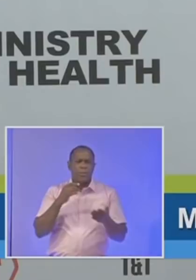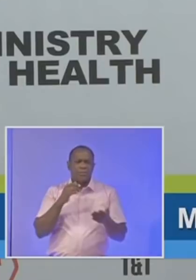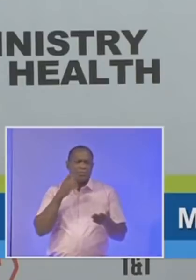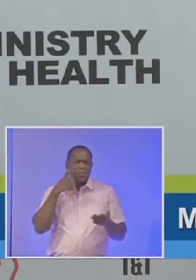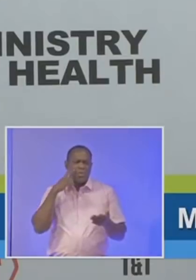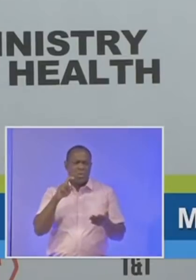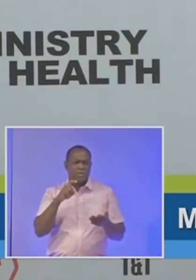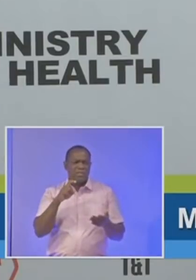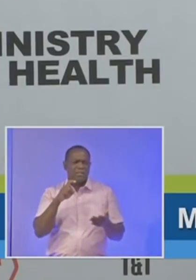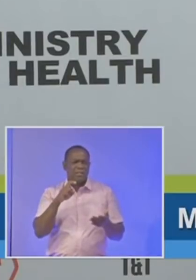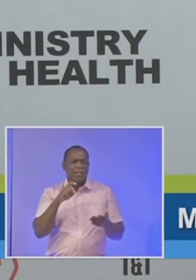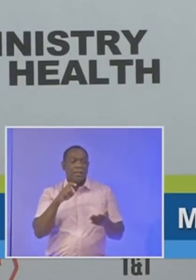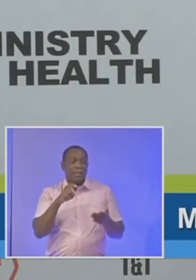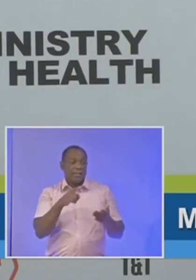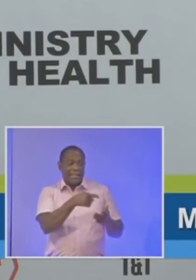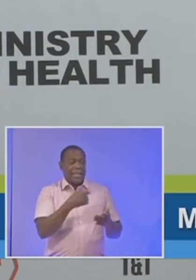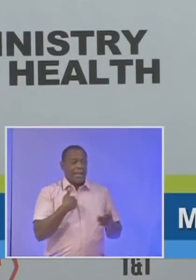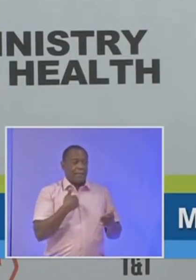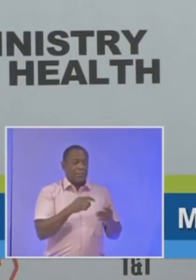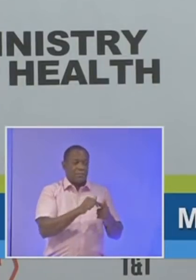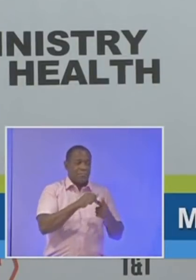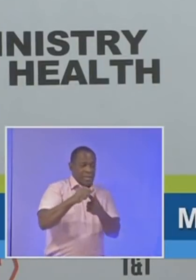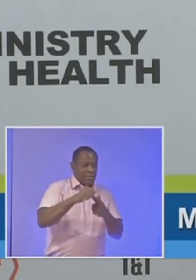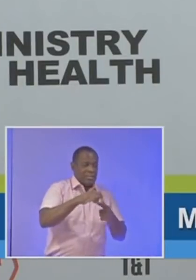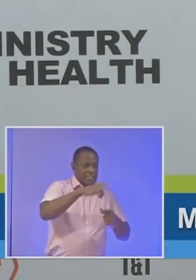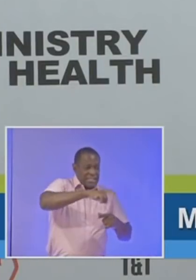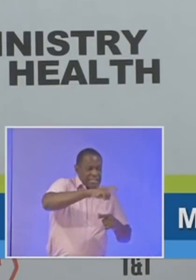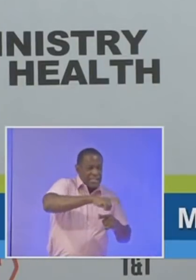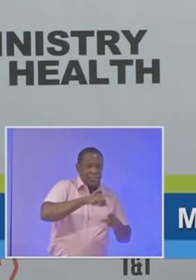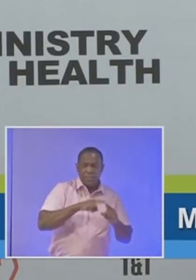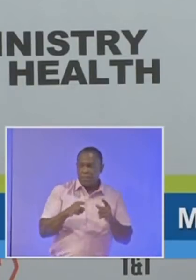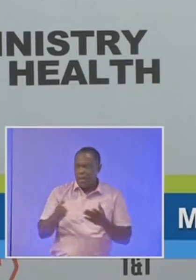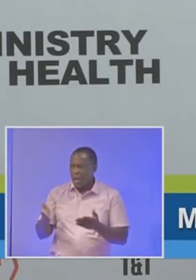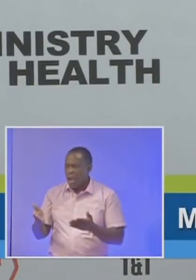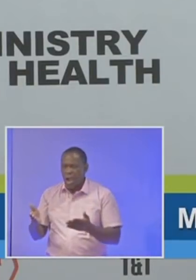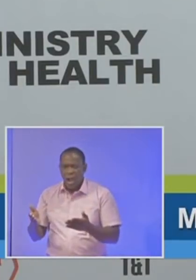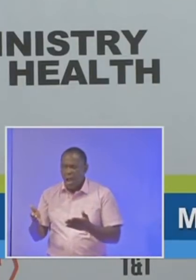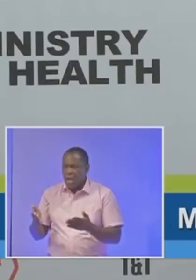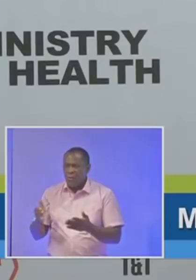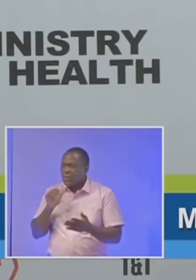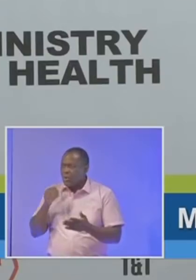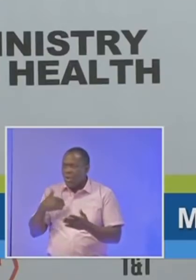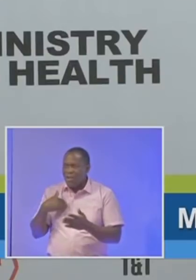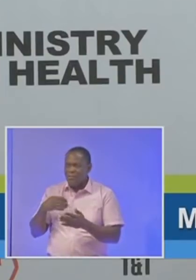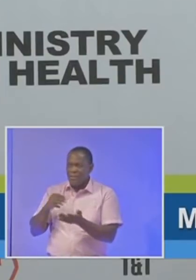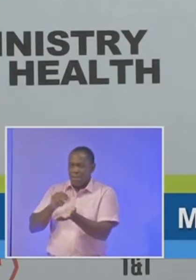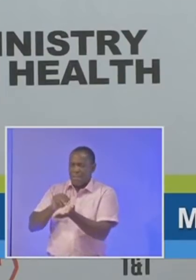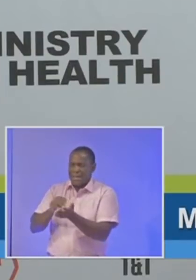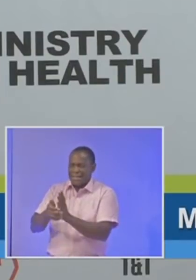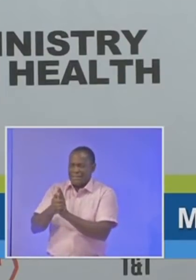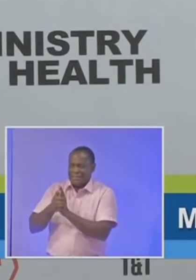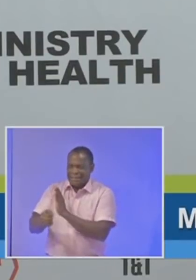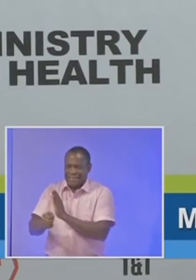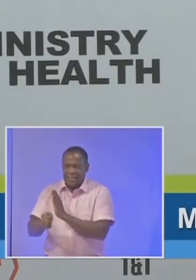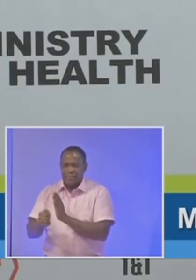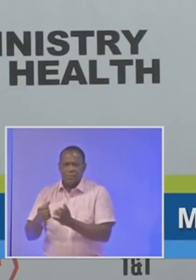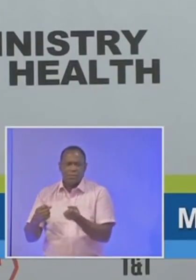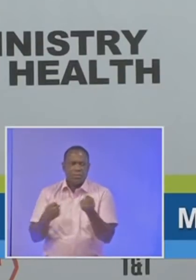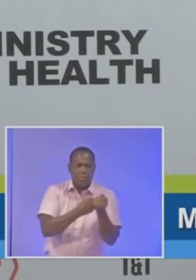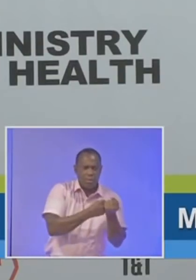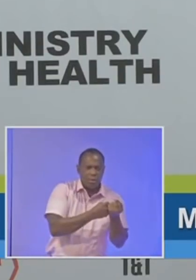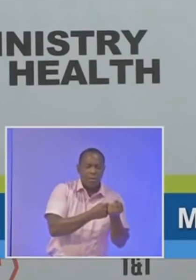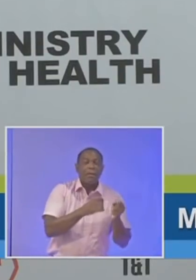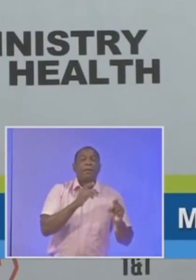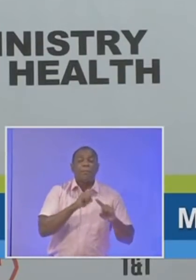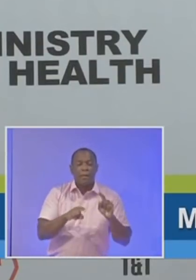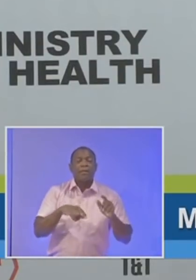to COVID-19 patients while they are under state quarantine. However, they are referred upon discharge and at the end of